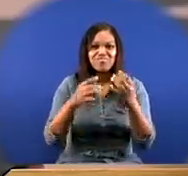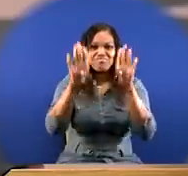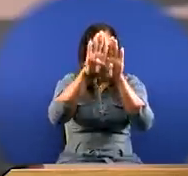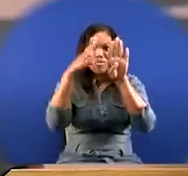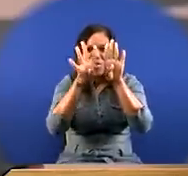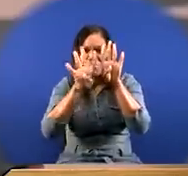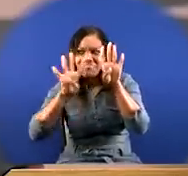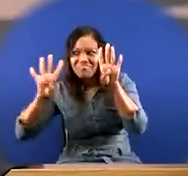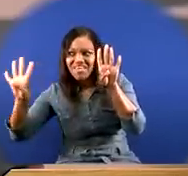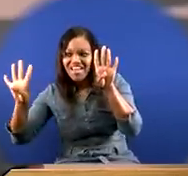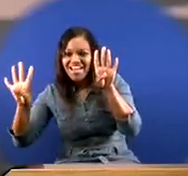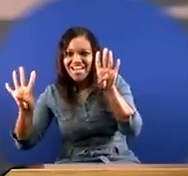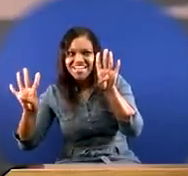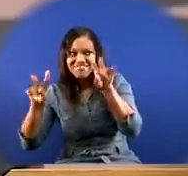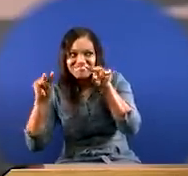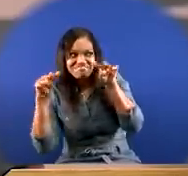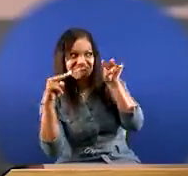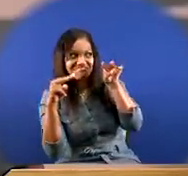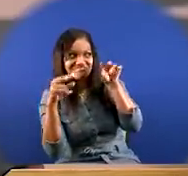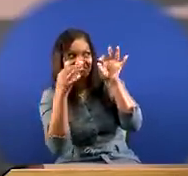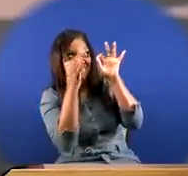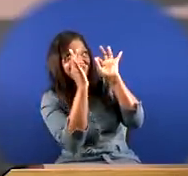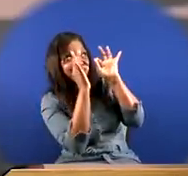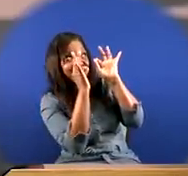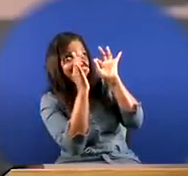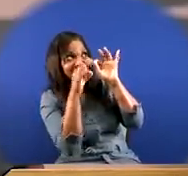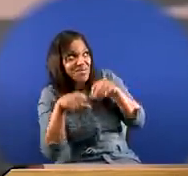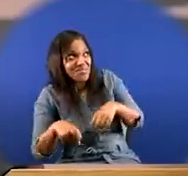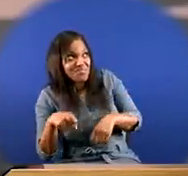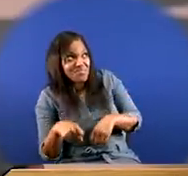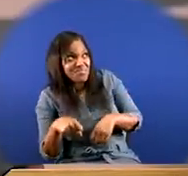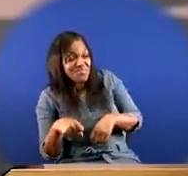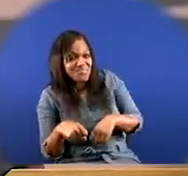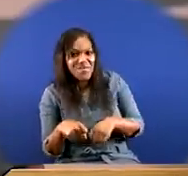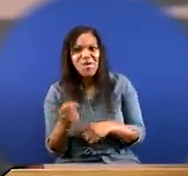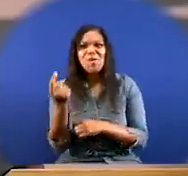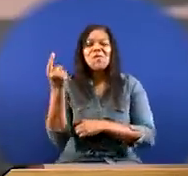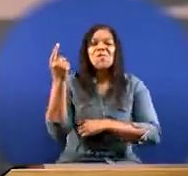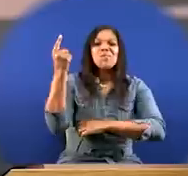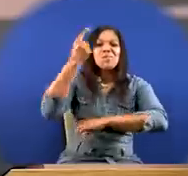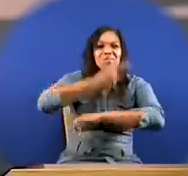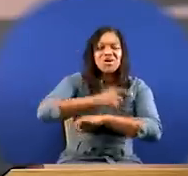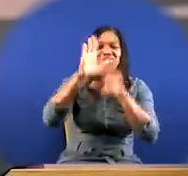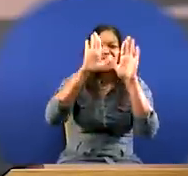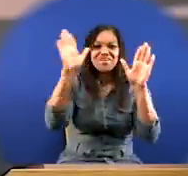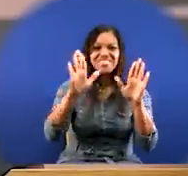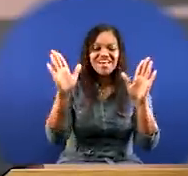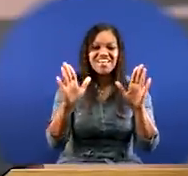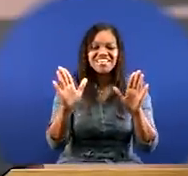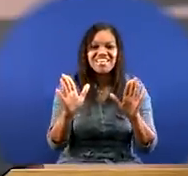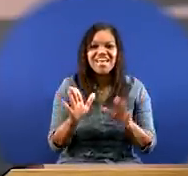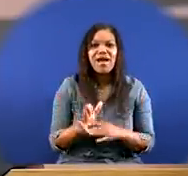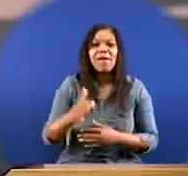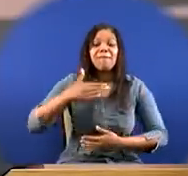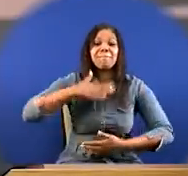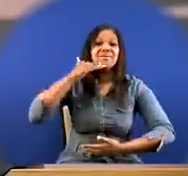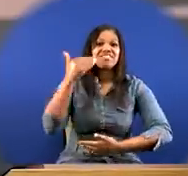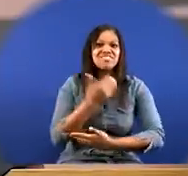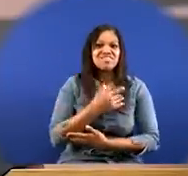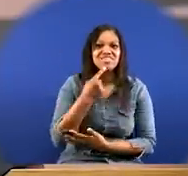with their little pocketbooks in their hand. And one Sunday, Victoria said, "Y'all come get all the candy you